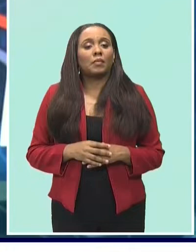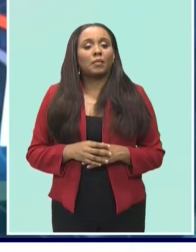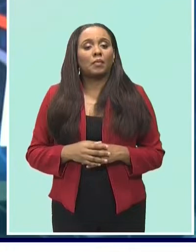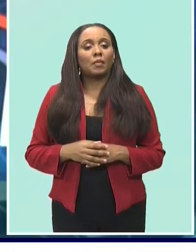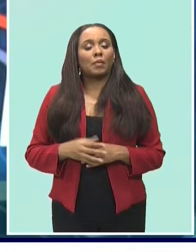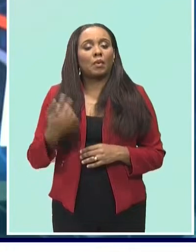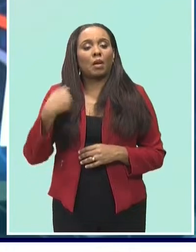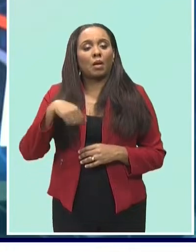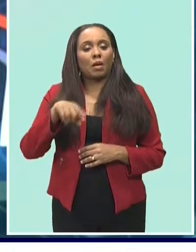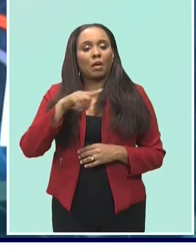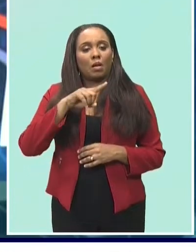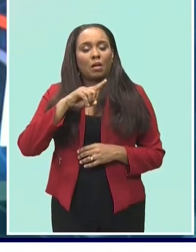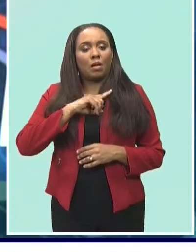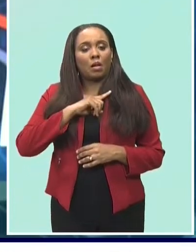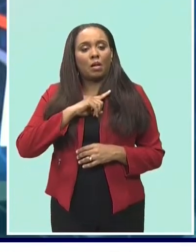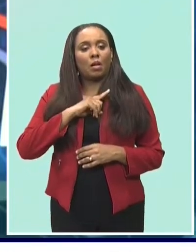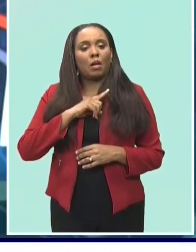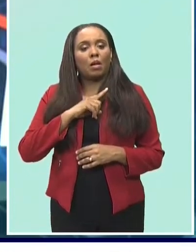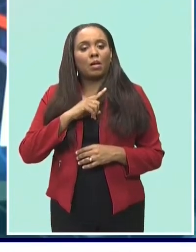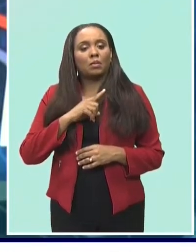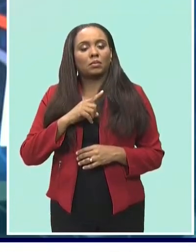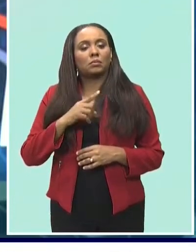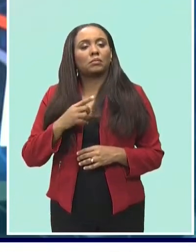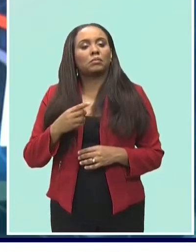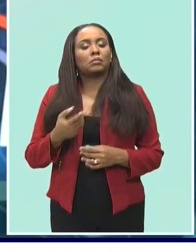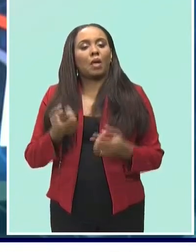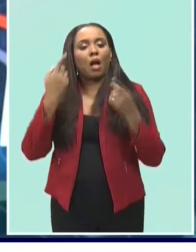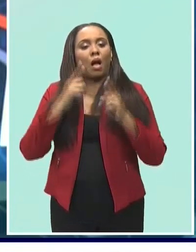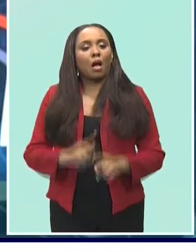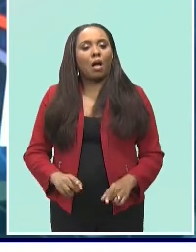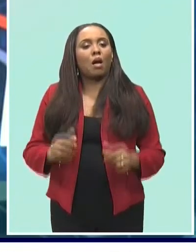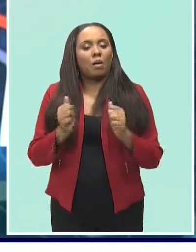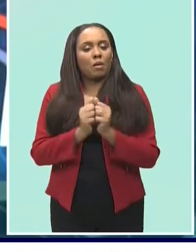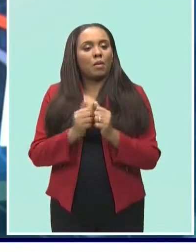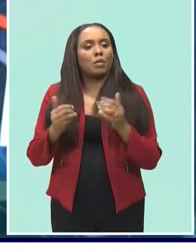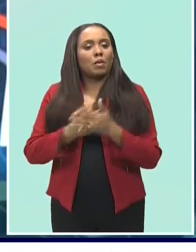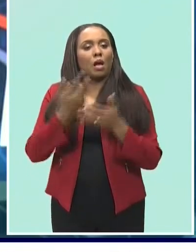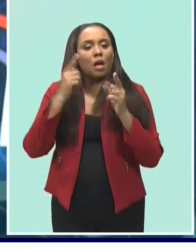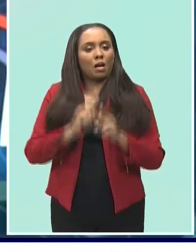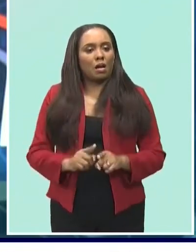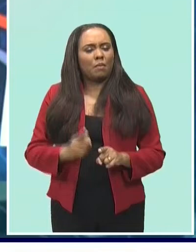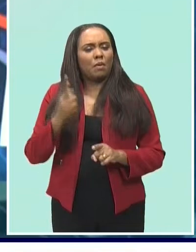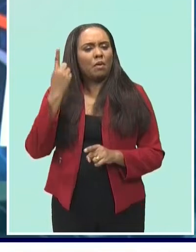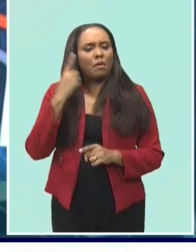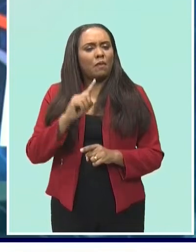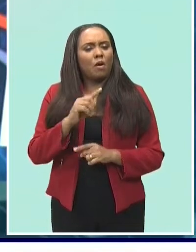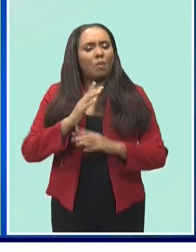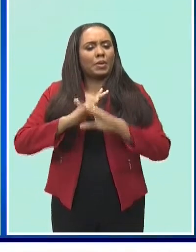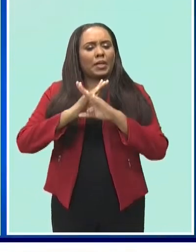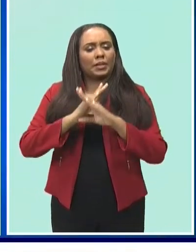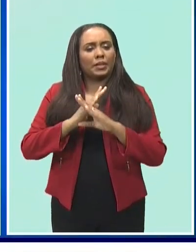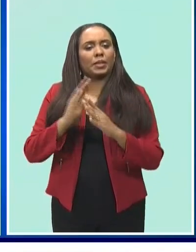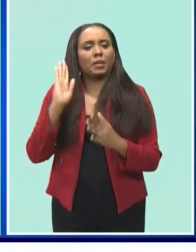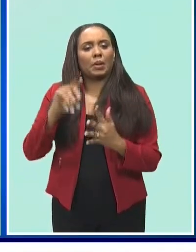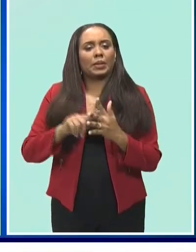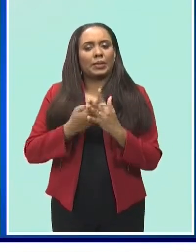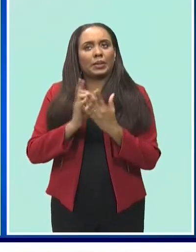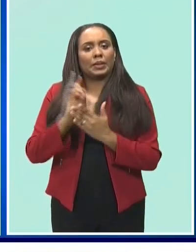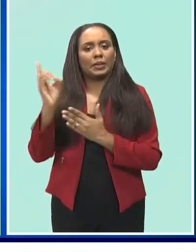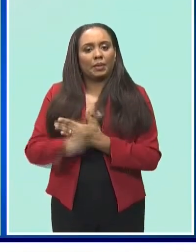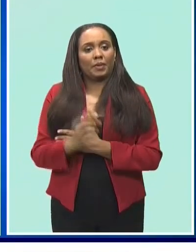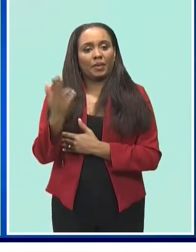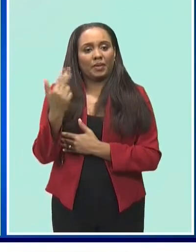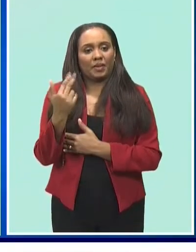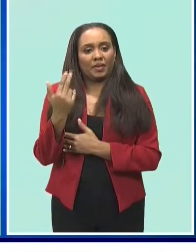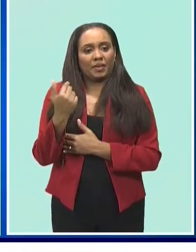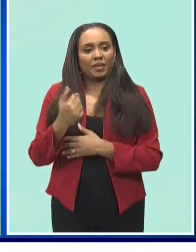Copyright Performances and Phonograms Treaties, which will come into force on December the 13th. The instruments were officially submitted by